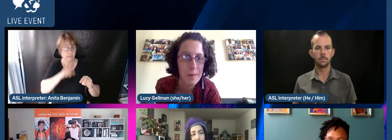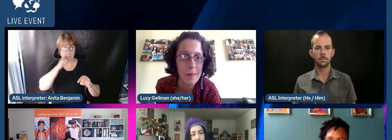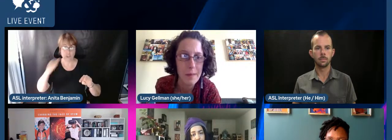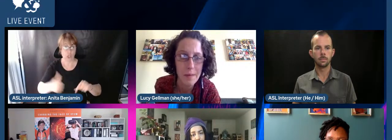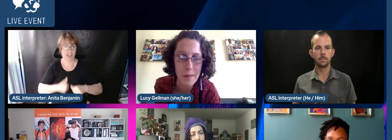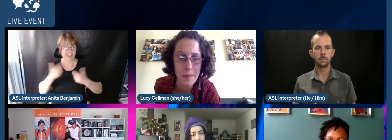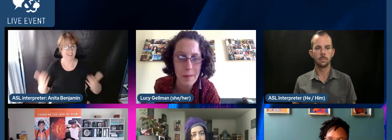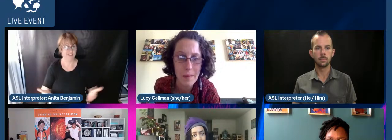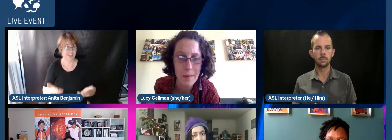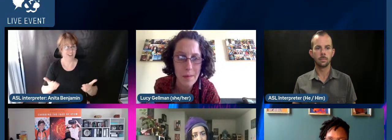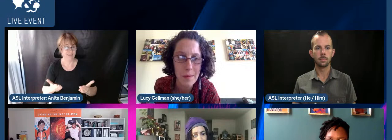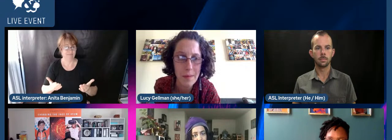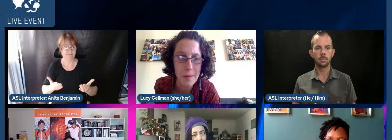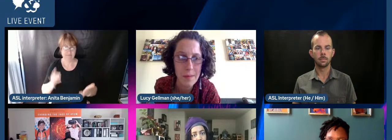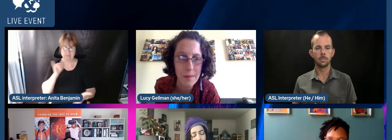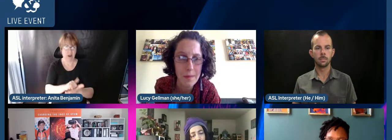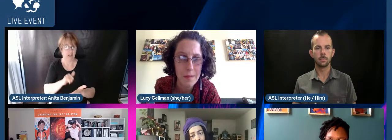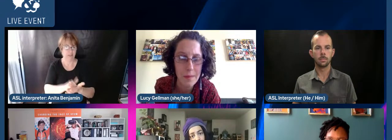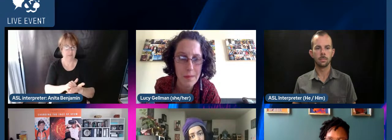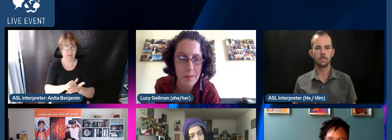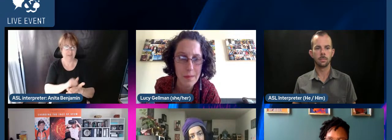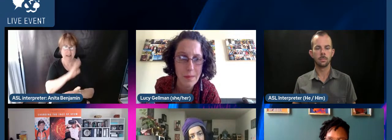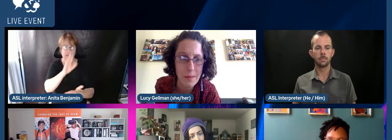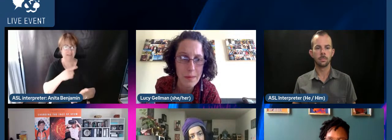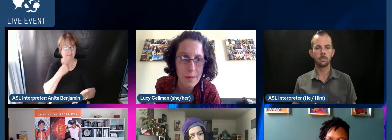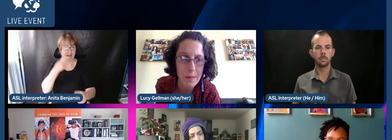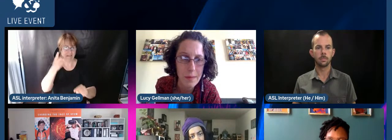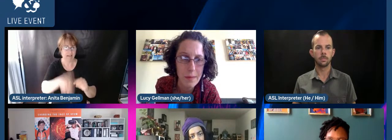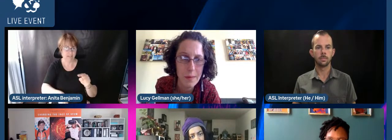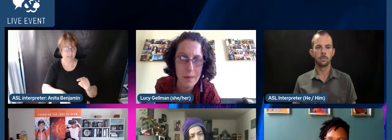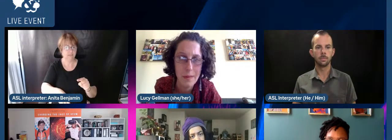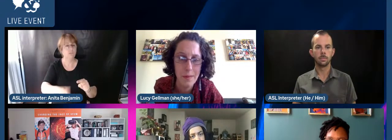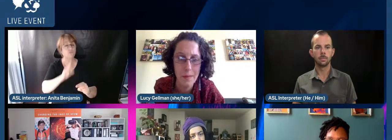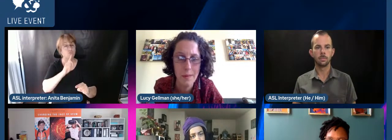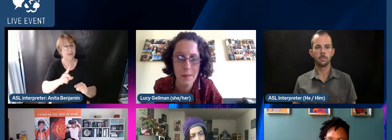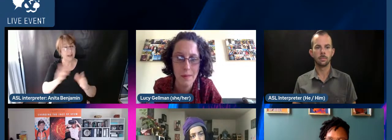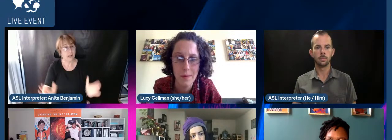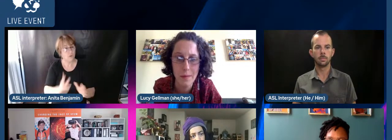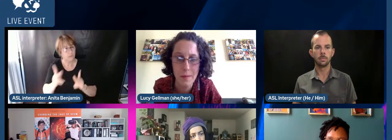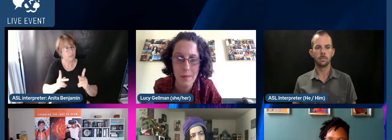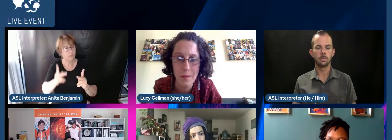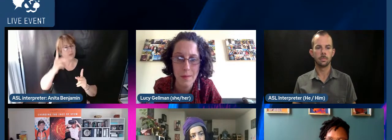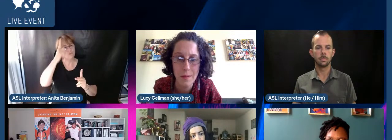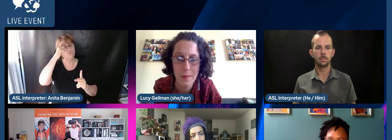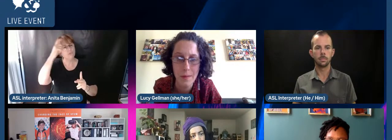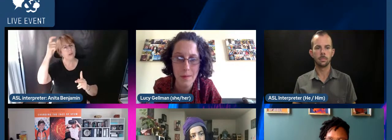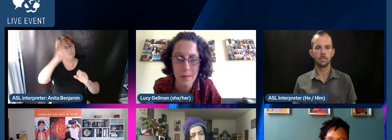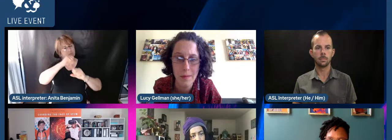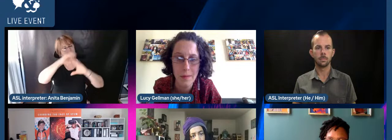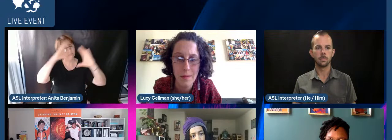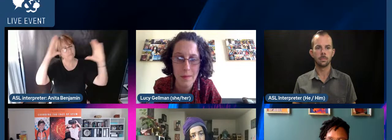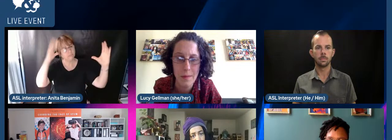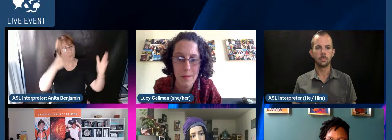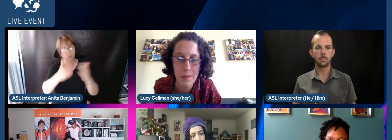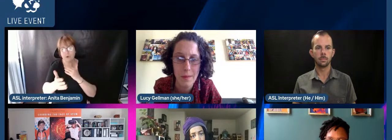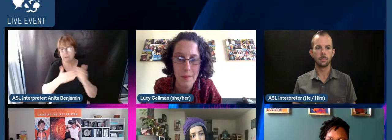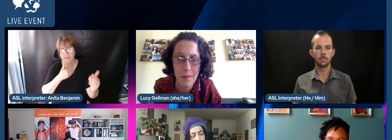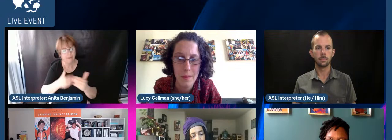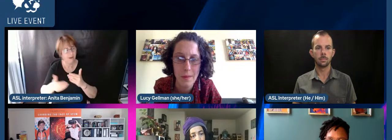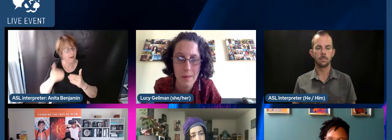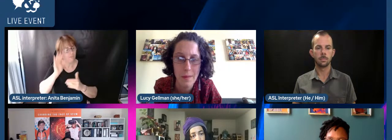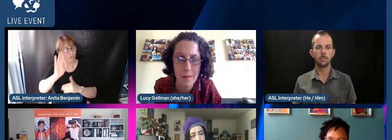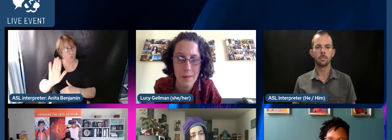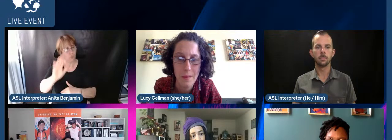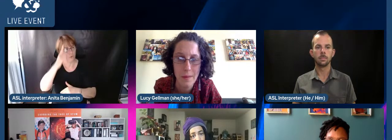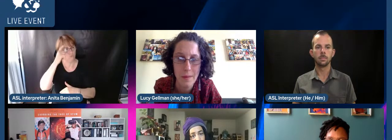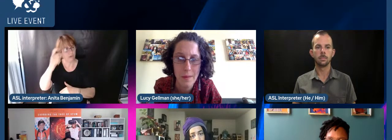right? And I tell everybody, you know, dream whatever it is your dream,